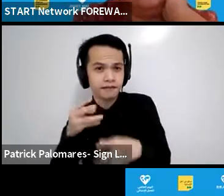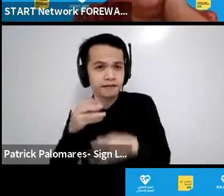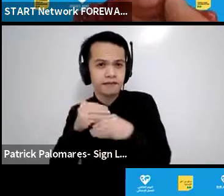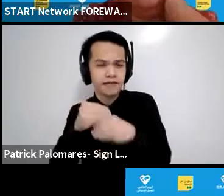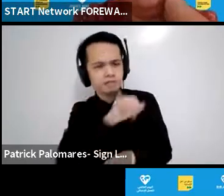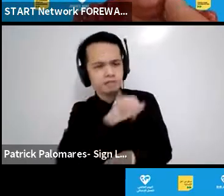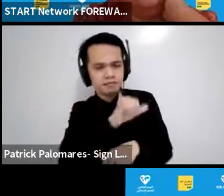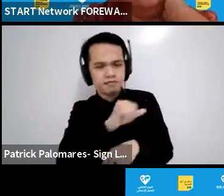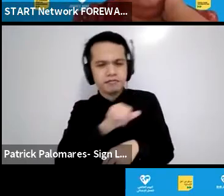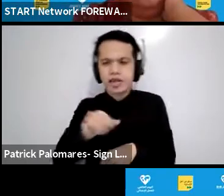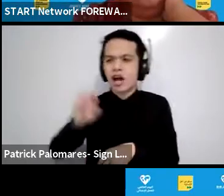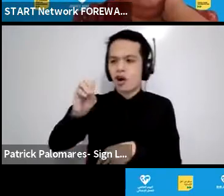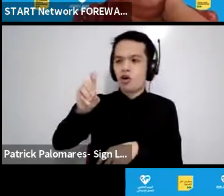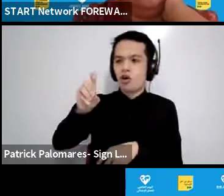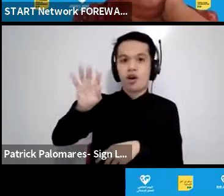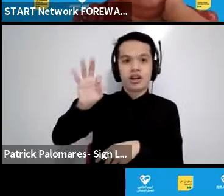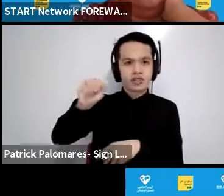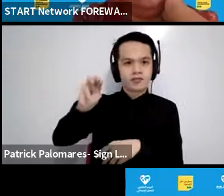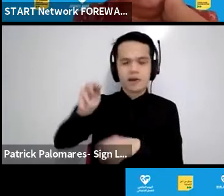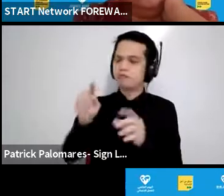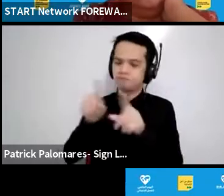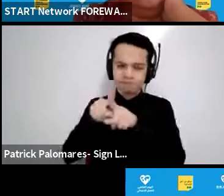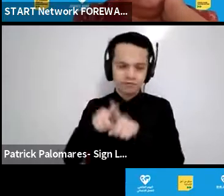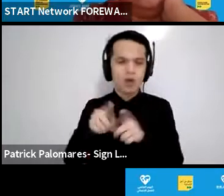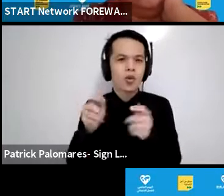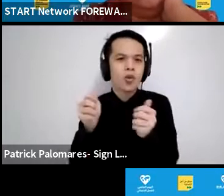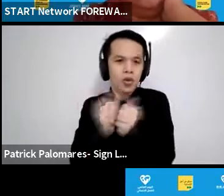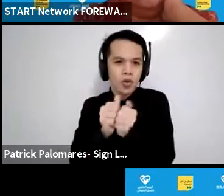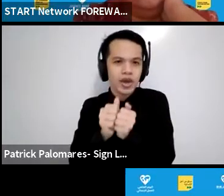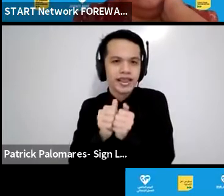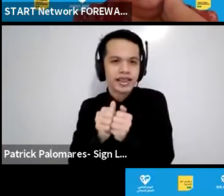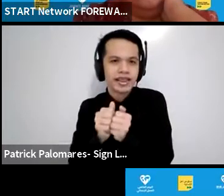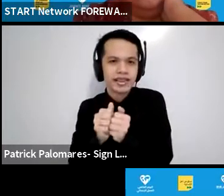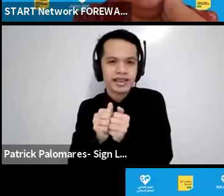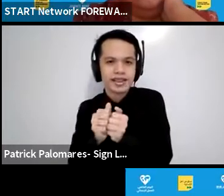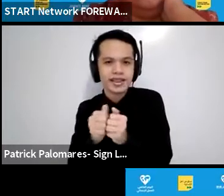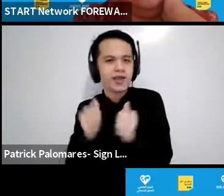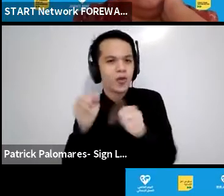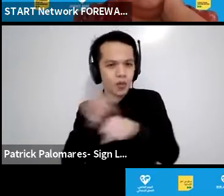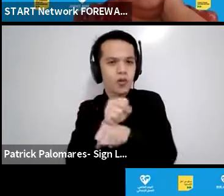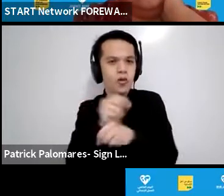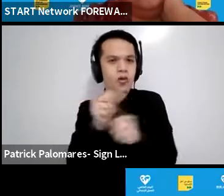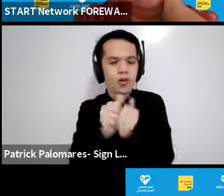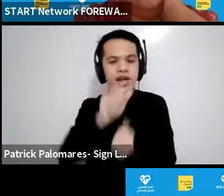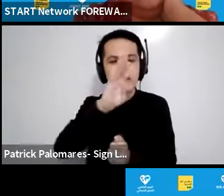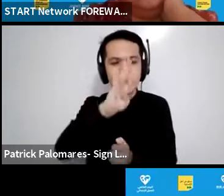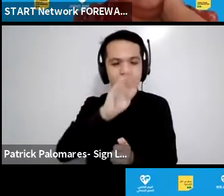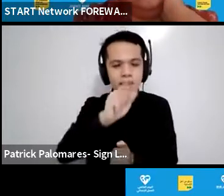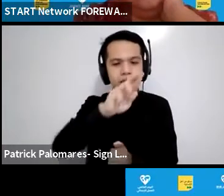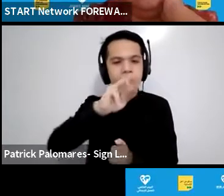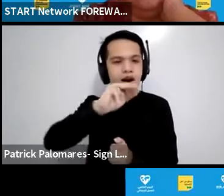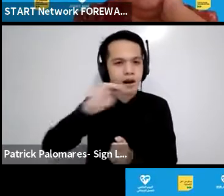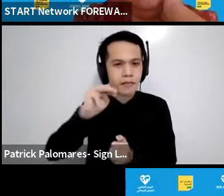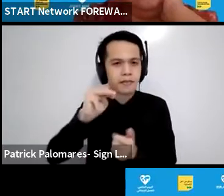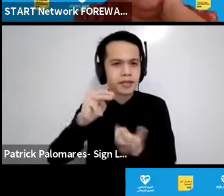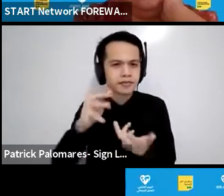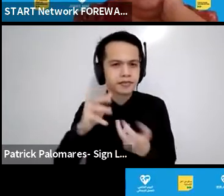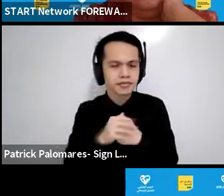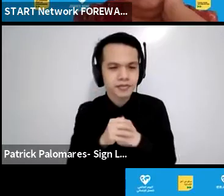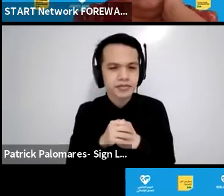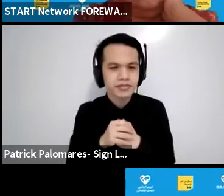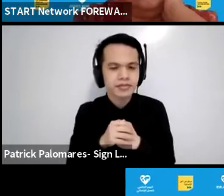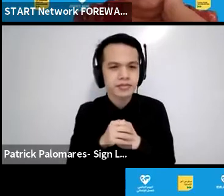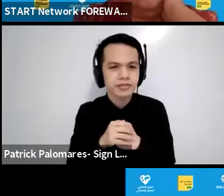Yeah, Oxfam is also working alongside BARM communities with